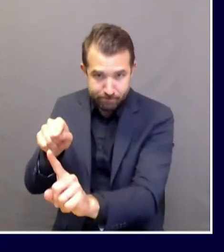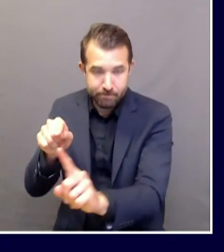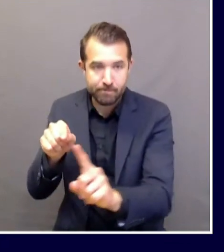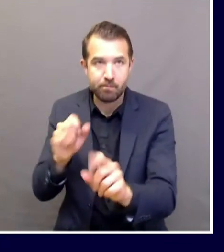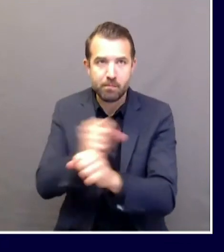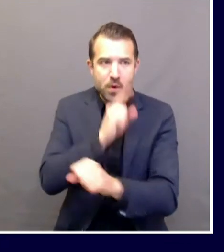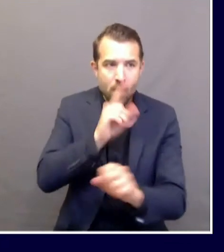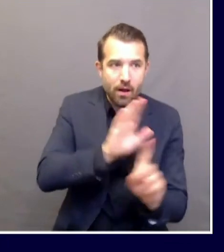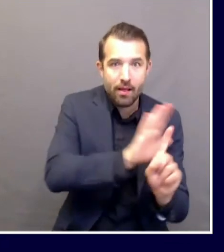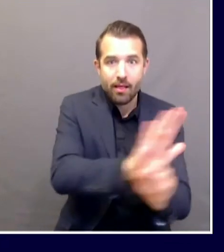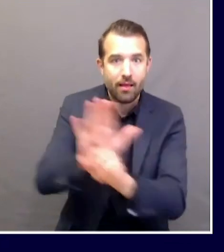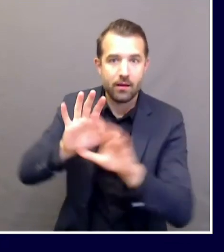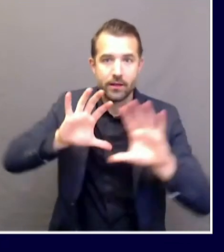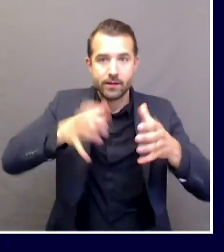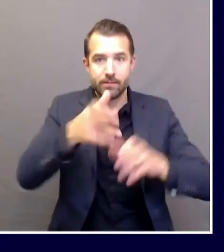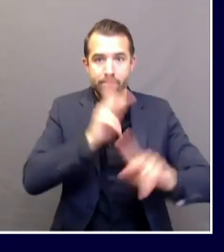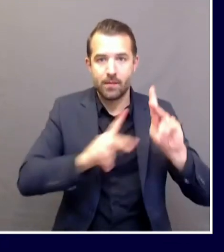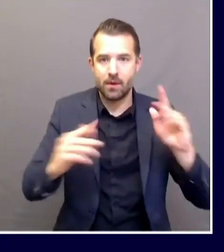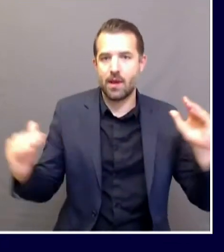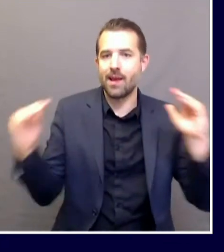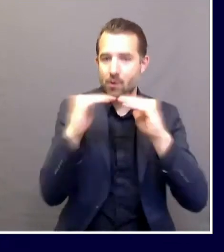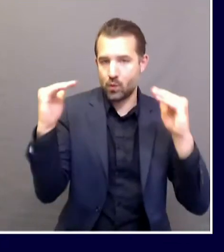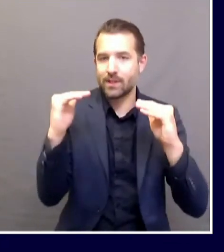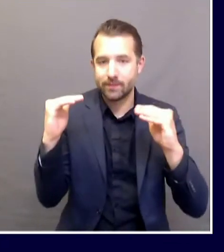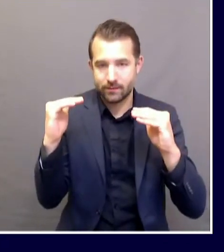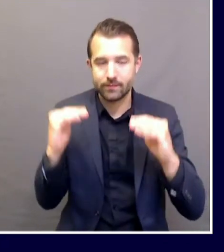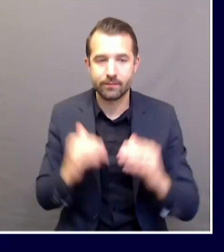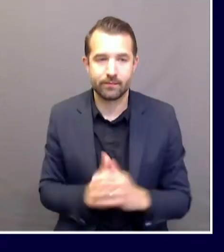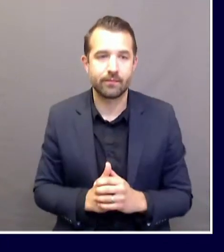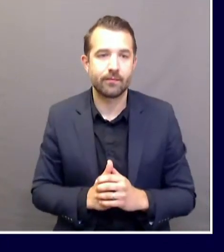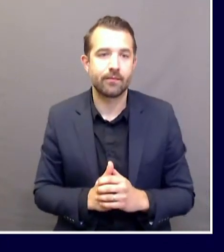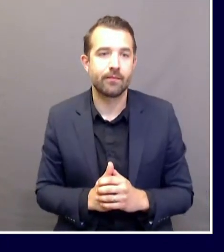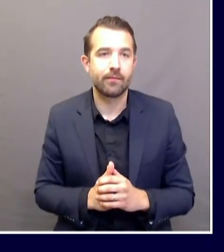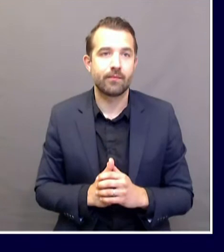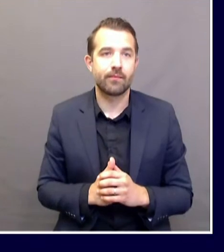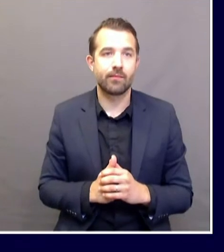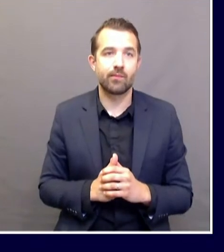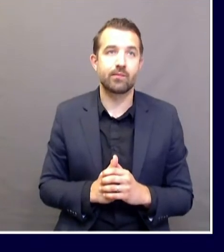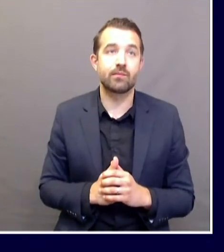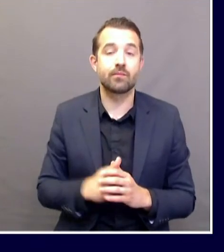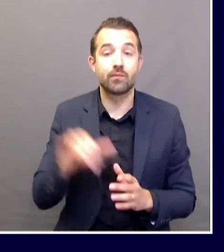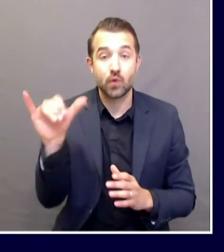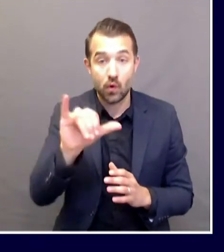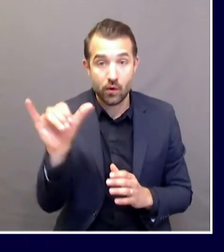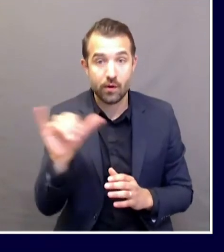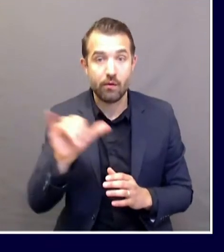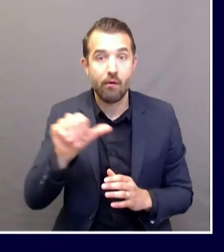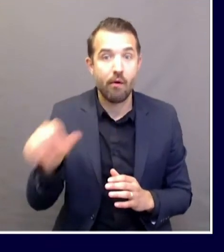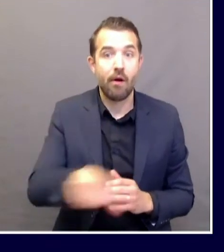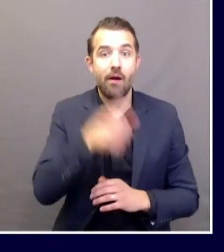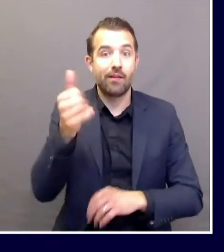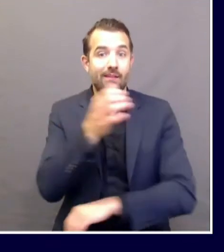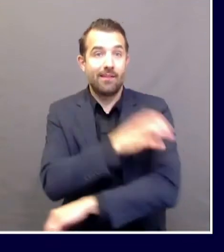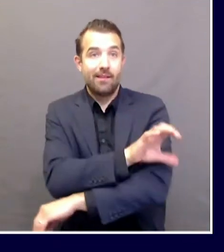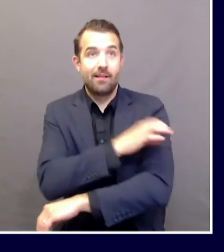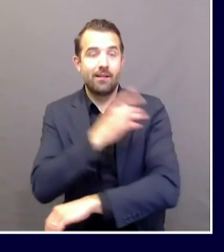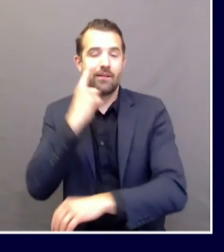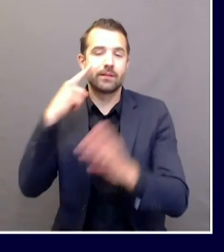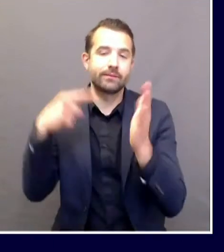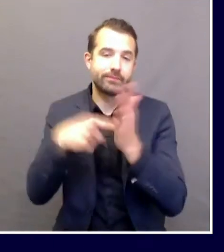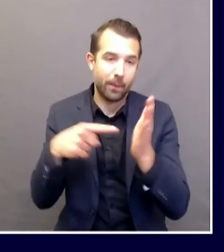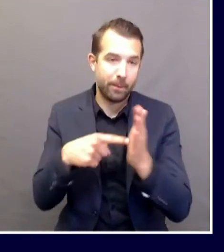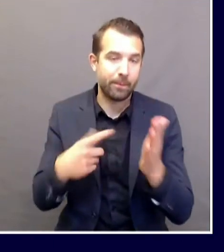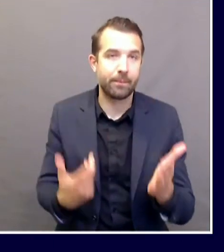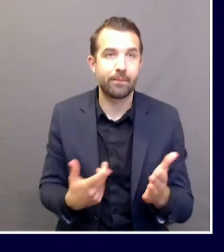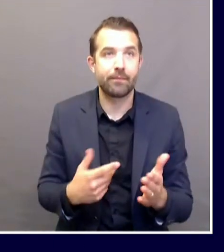we can support that, say, for example, at Franklin Memorial and places like that. Others we know we're working with to experiment and do pilots